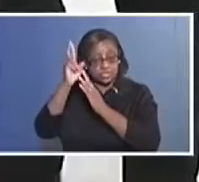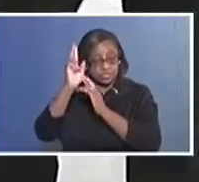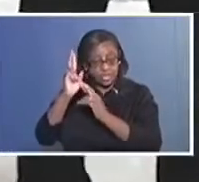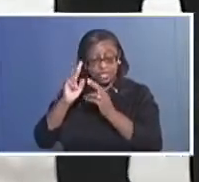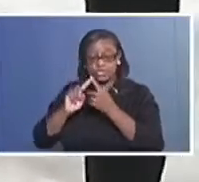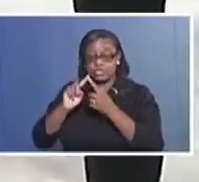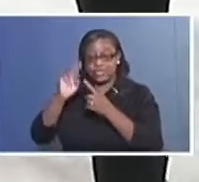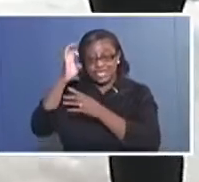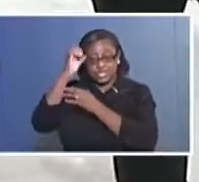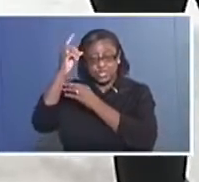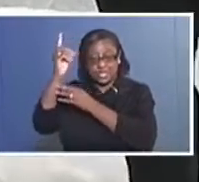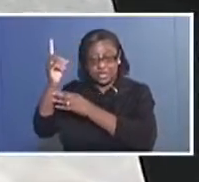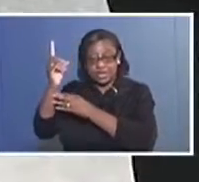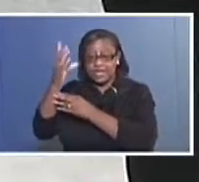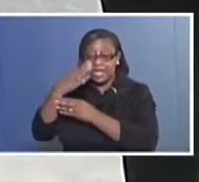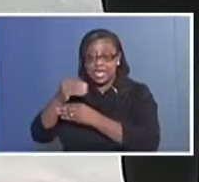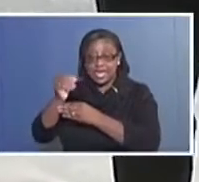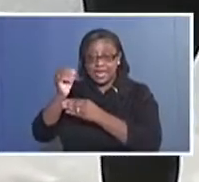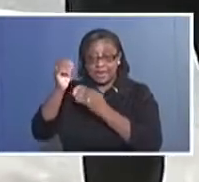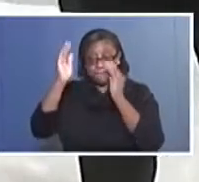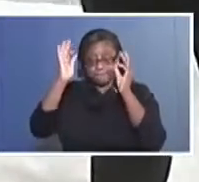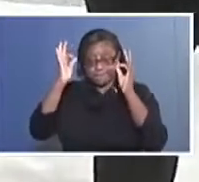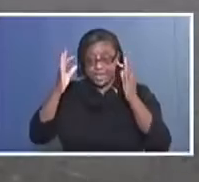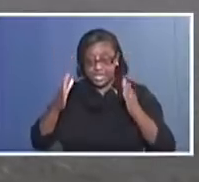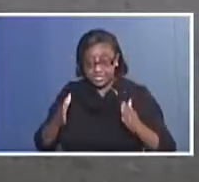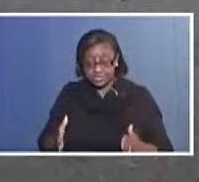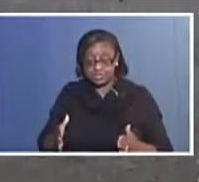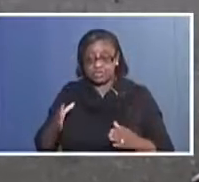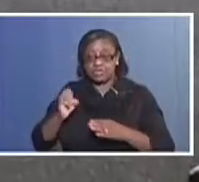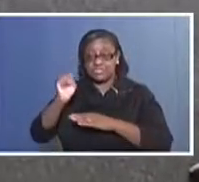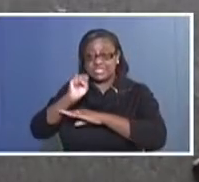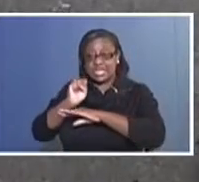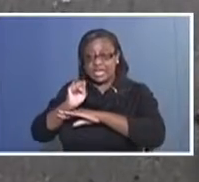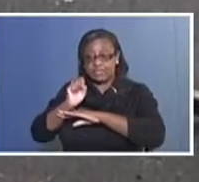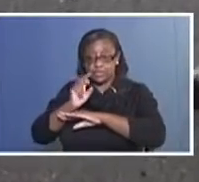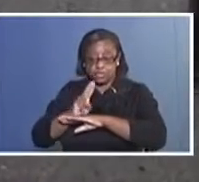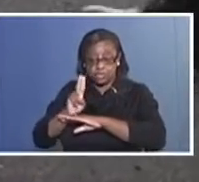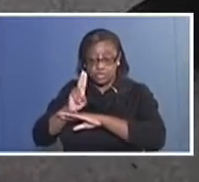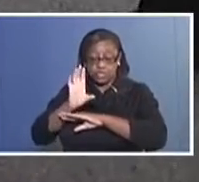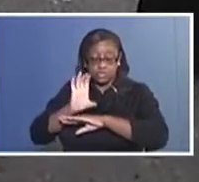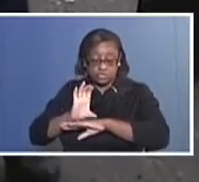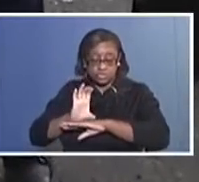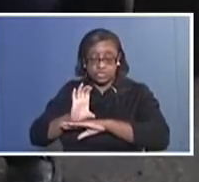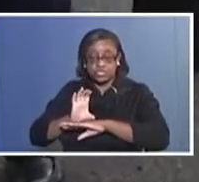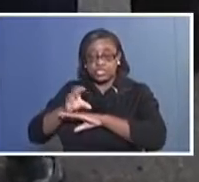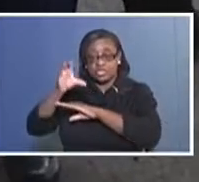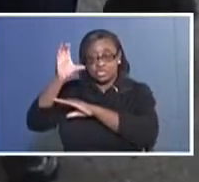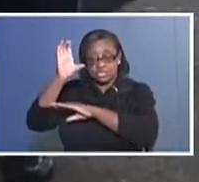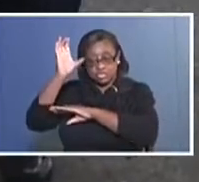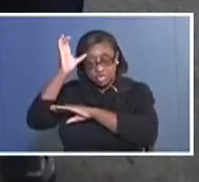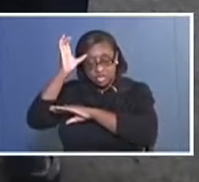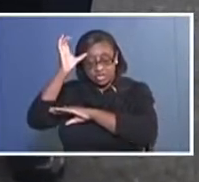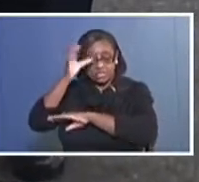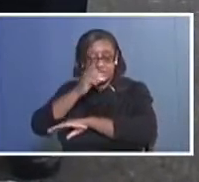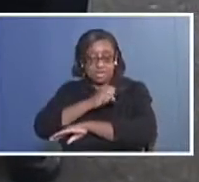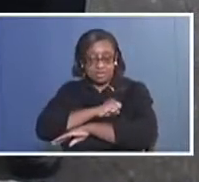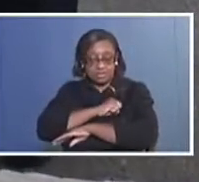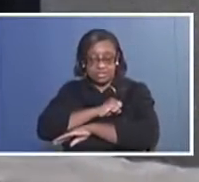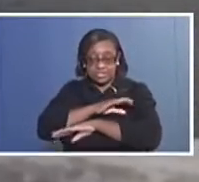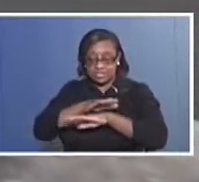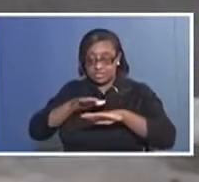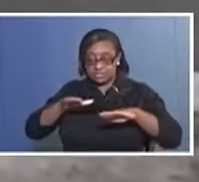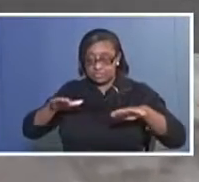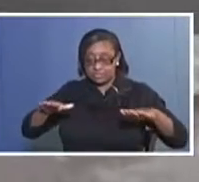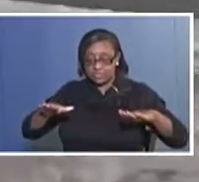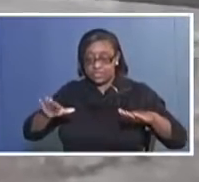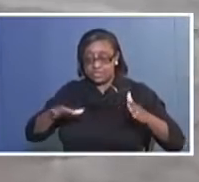former educator and pastor emeritus of Salem Union Baptist Church, Reverend Dr. Charles Saunders, as he lay in